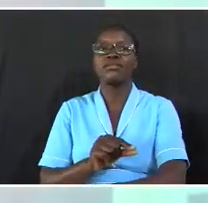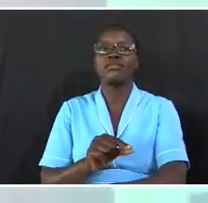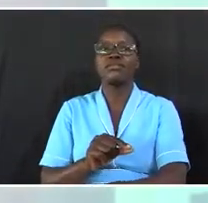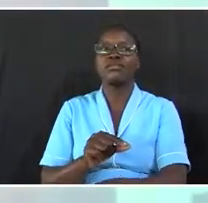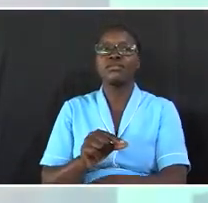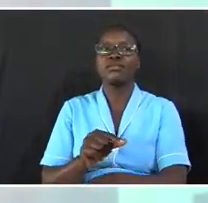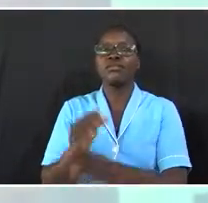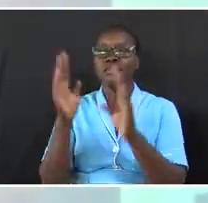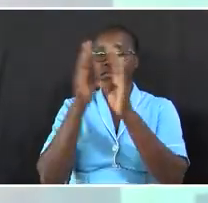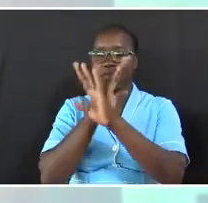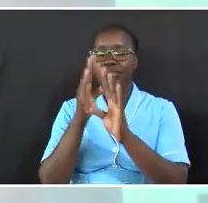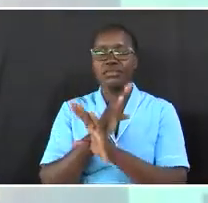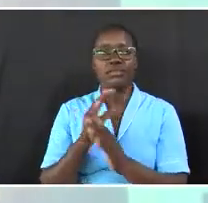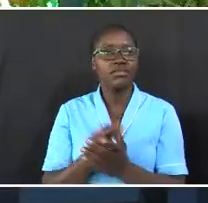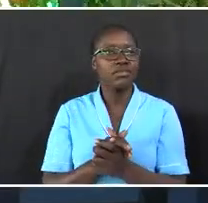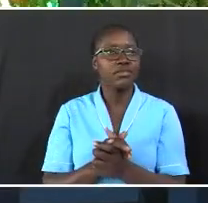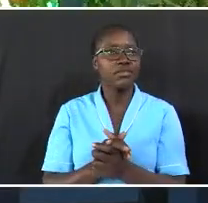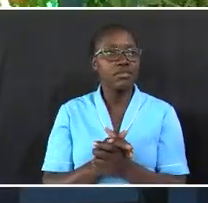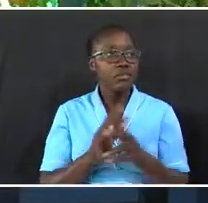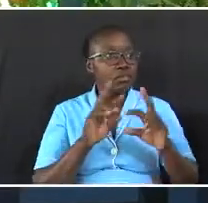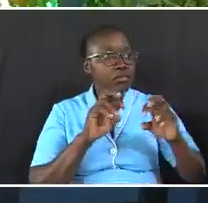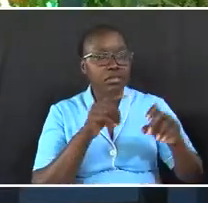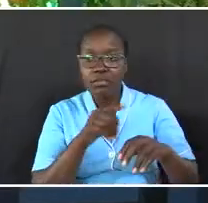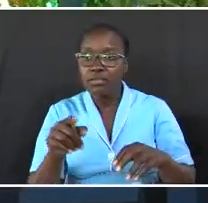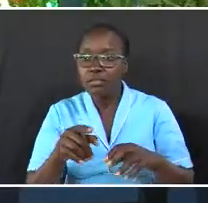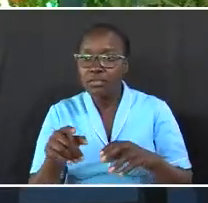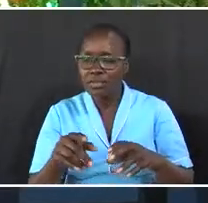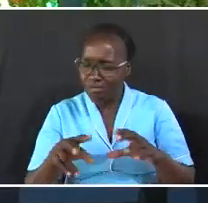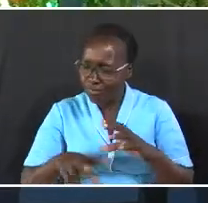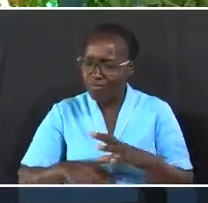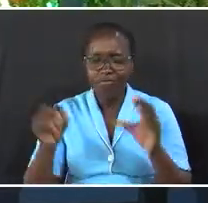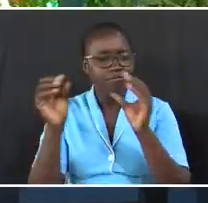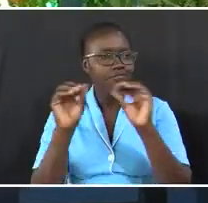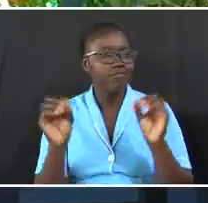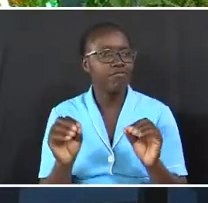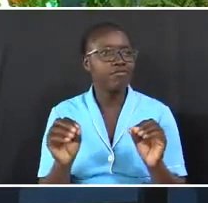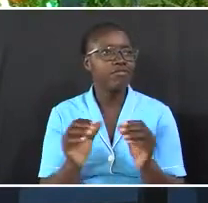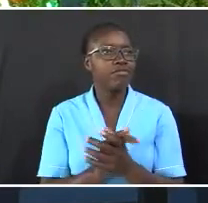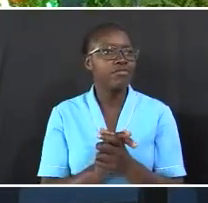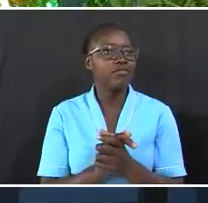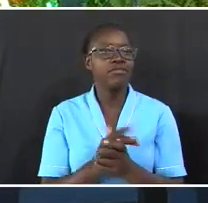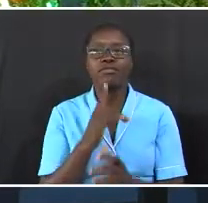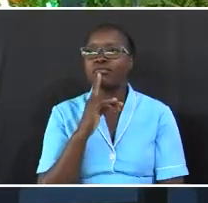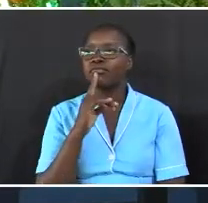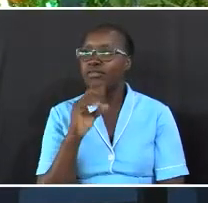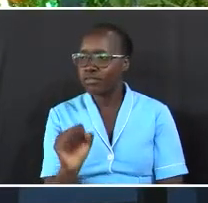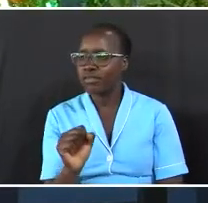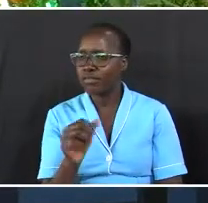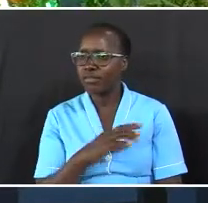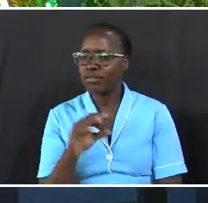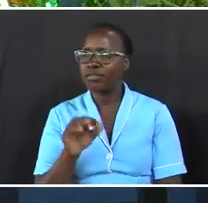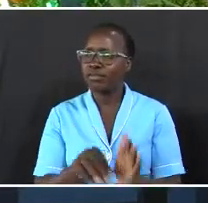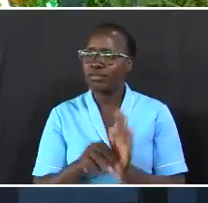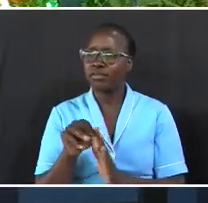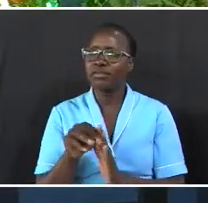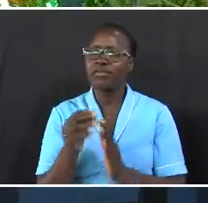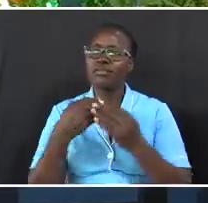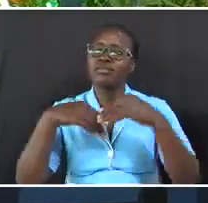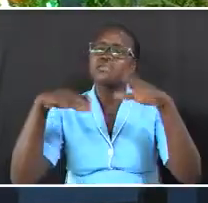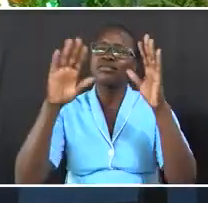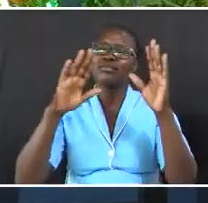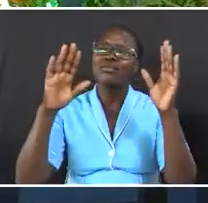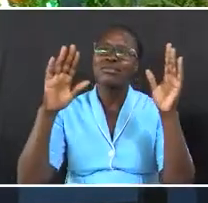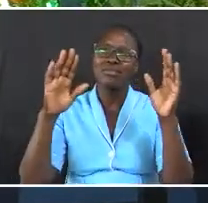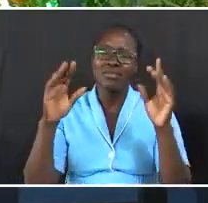hide. We will look for you and will not find you. So, spiritual maturity and surrender